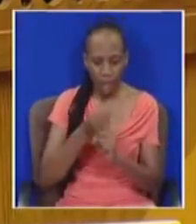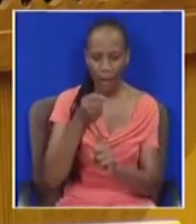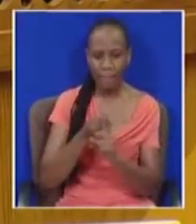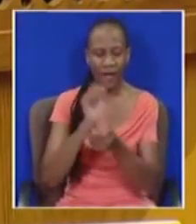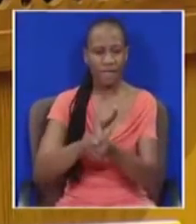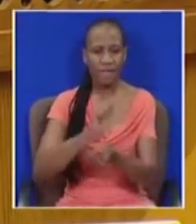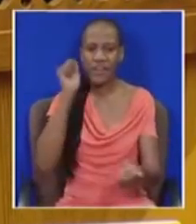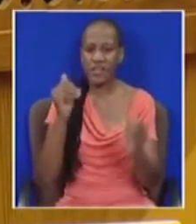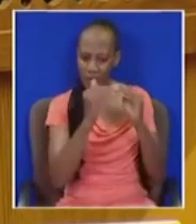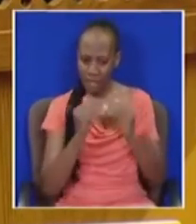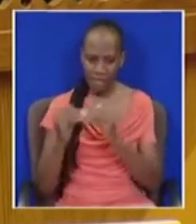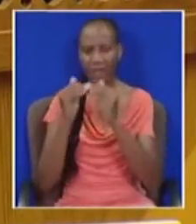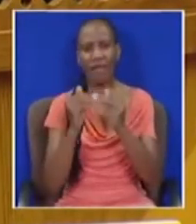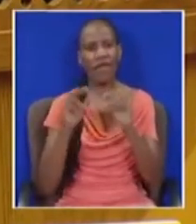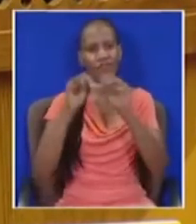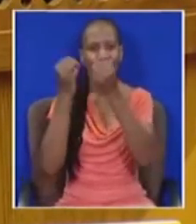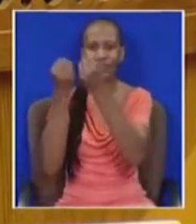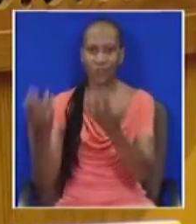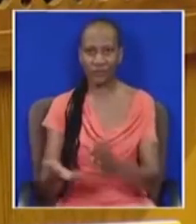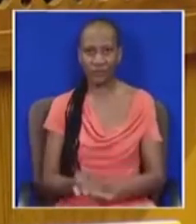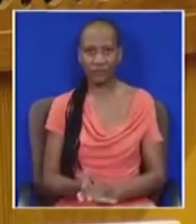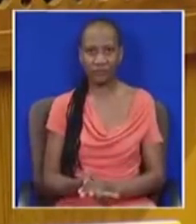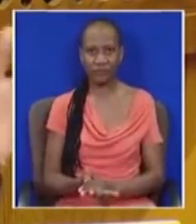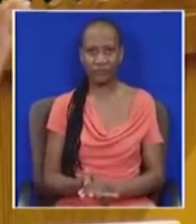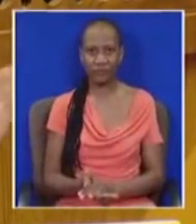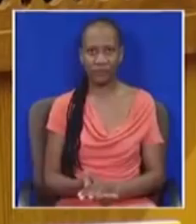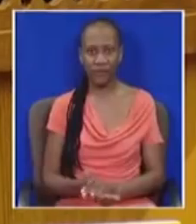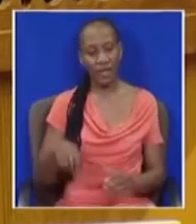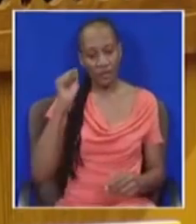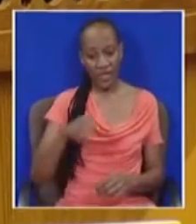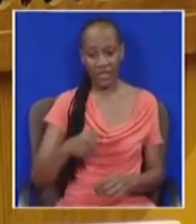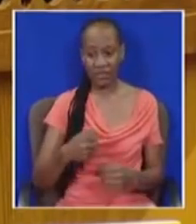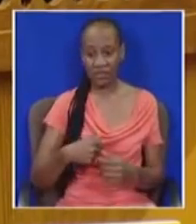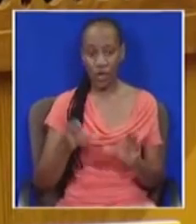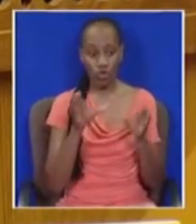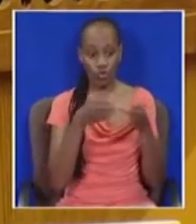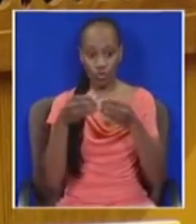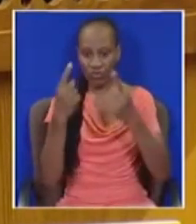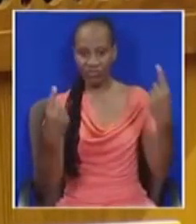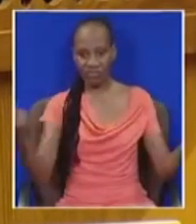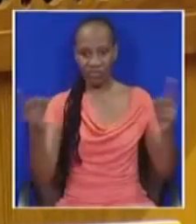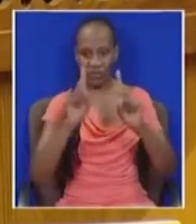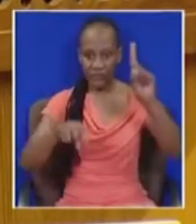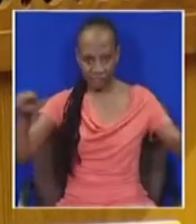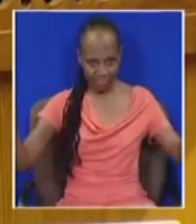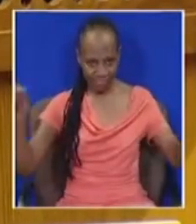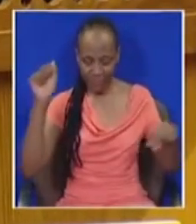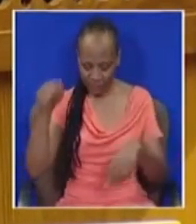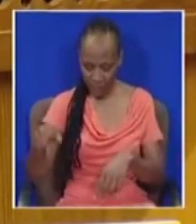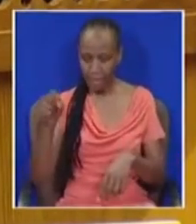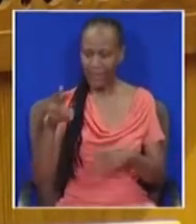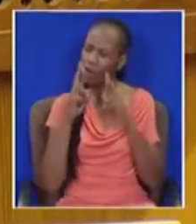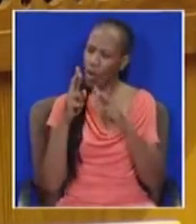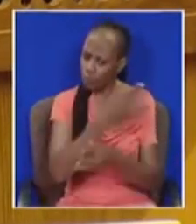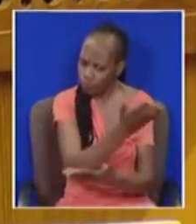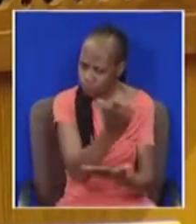and a prosperous society. We may sit on different sides of this house, but I hope that all of us